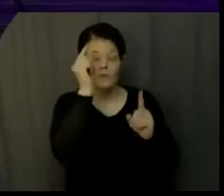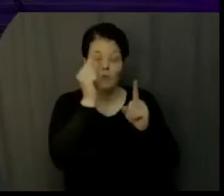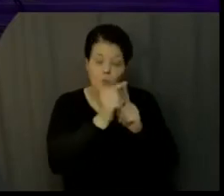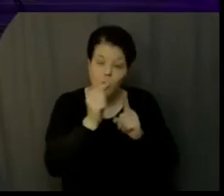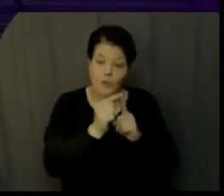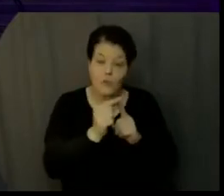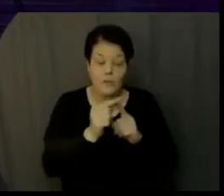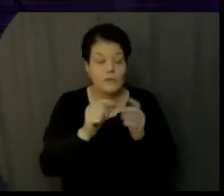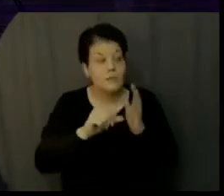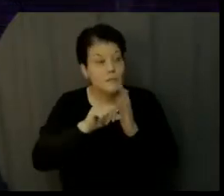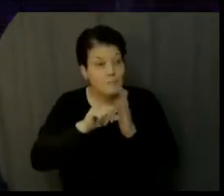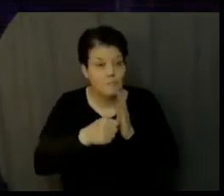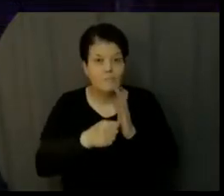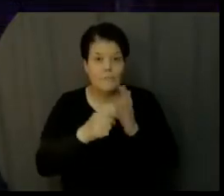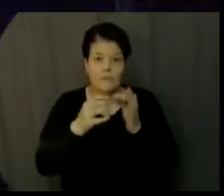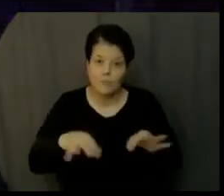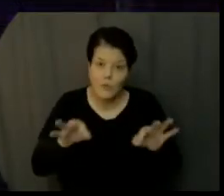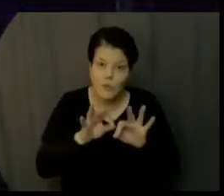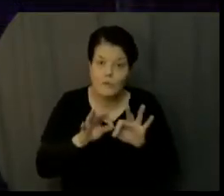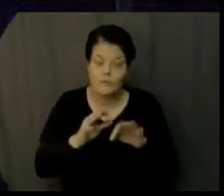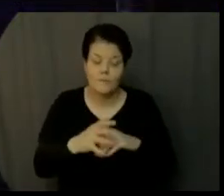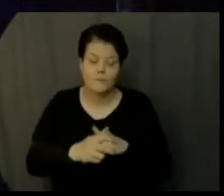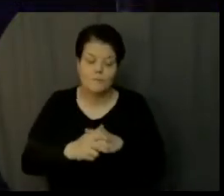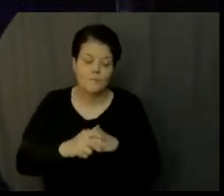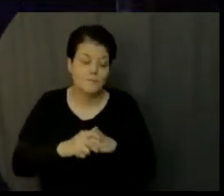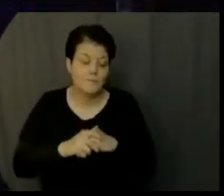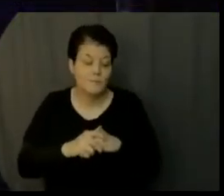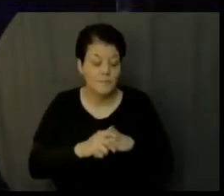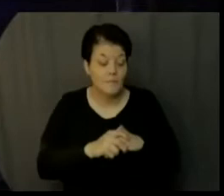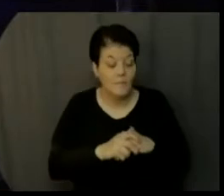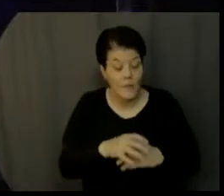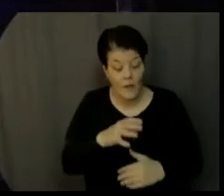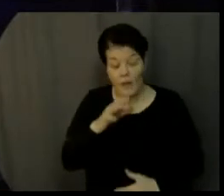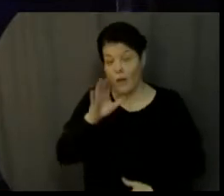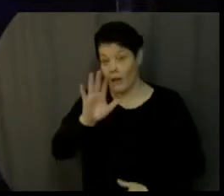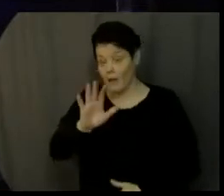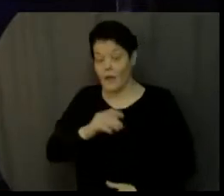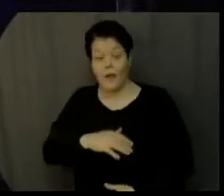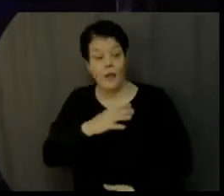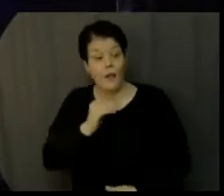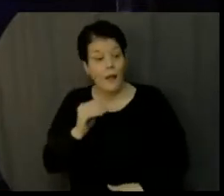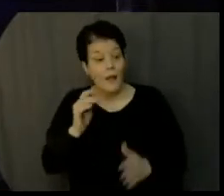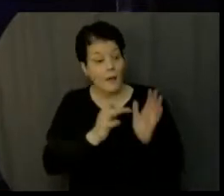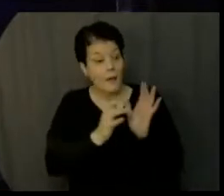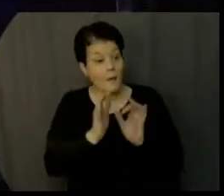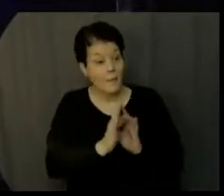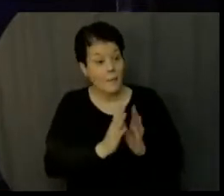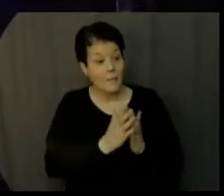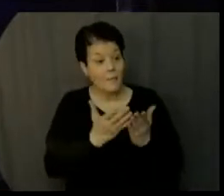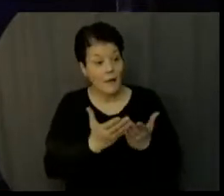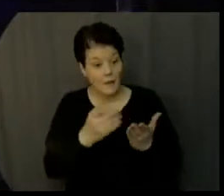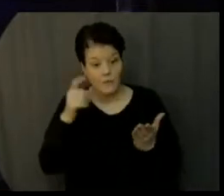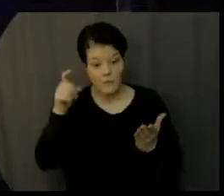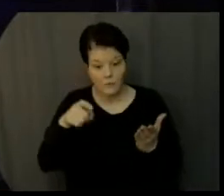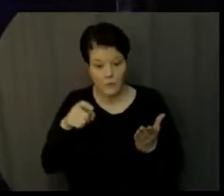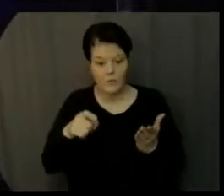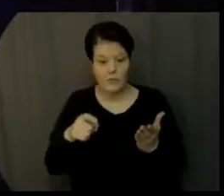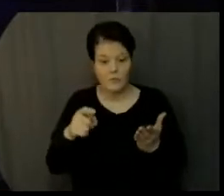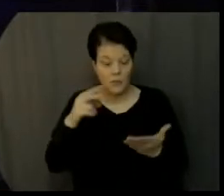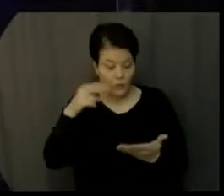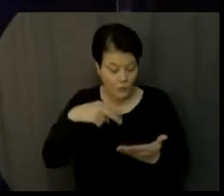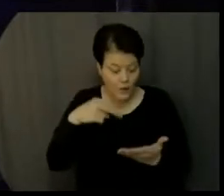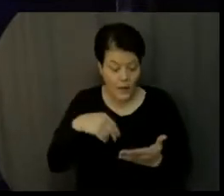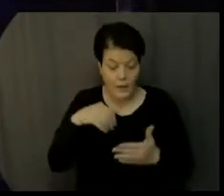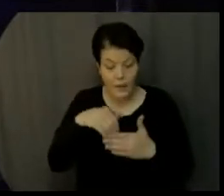to be read in community. I know a lot of people that have grabbed the Bible, closed their doors, and started reading